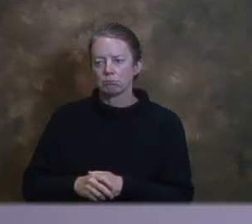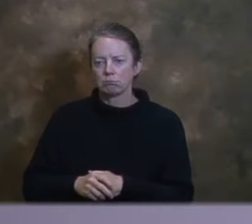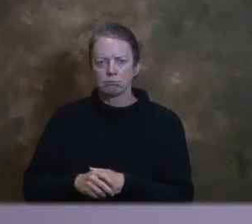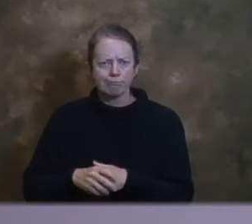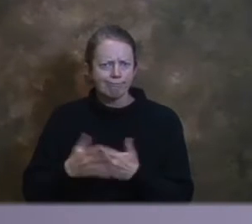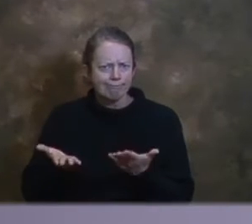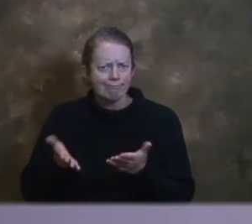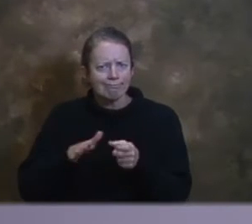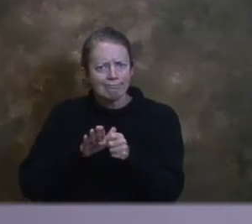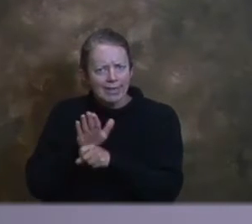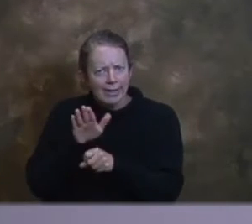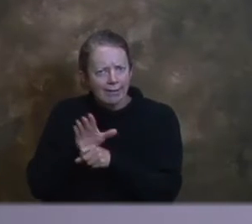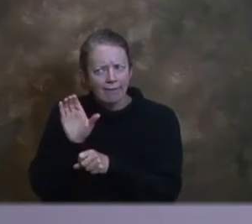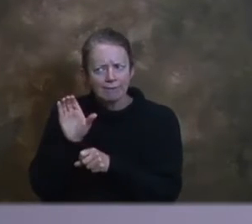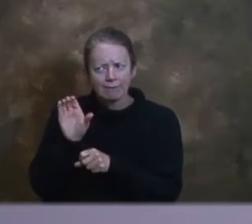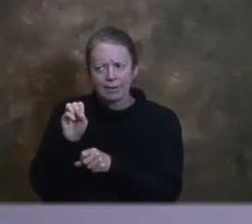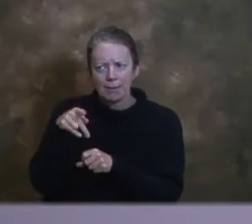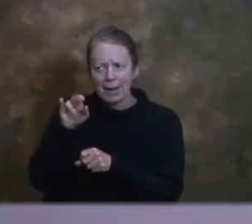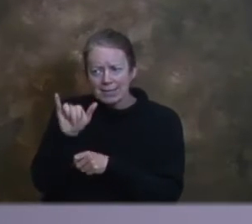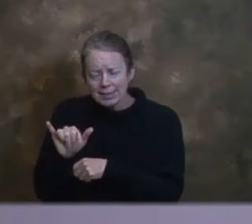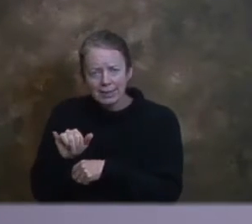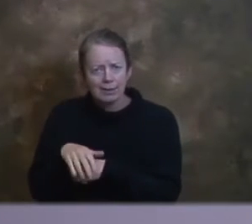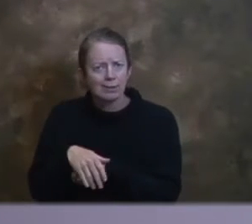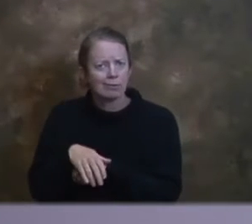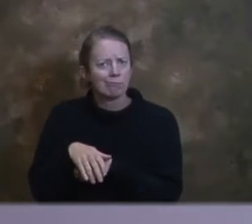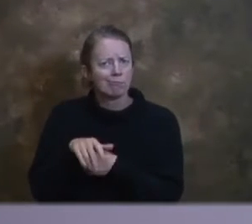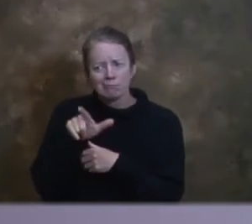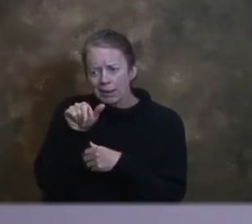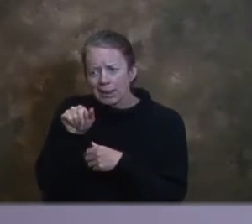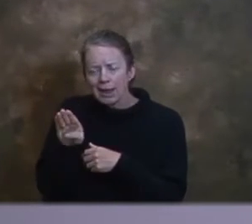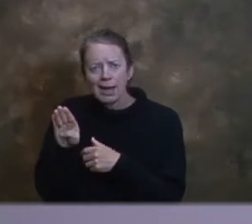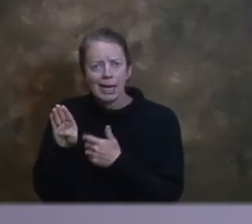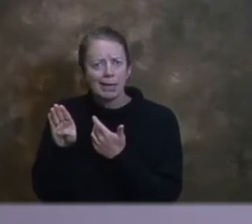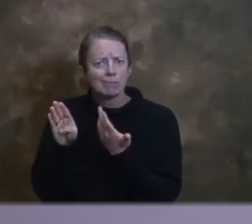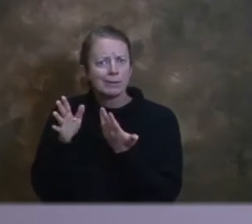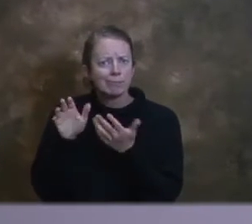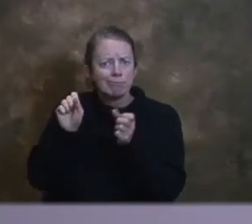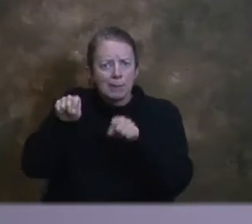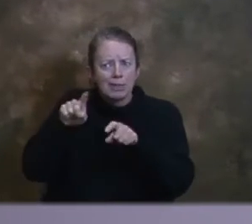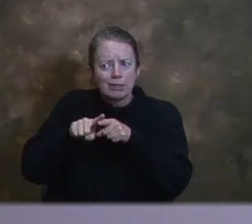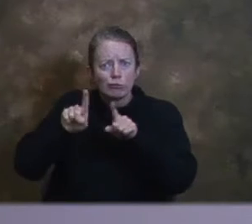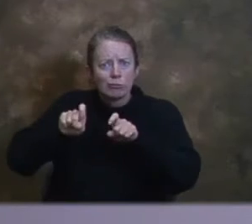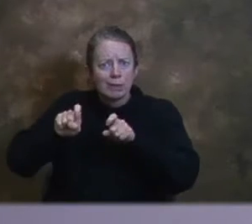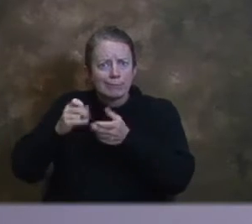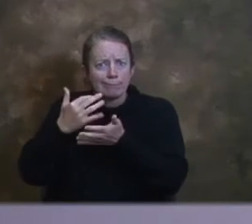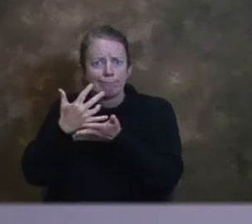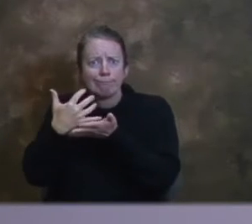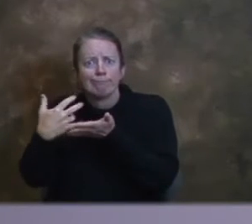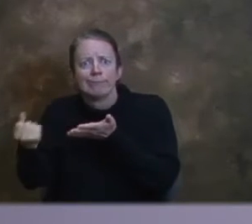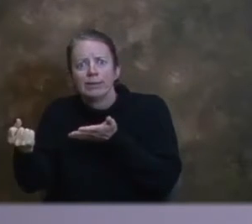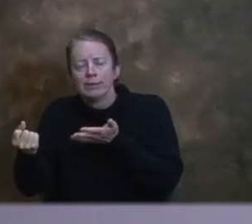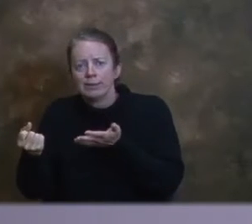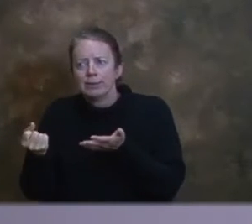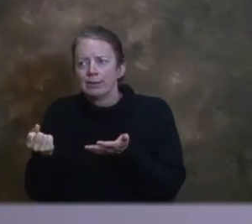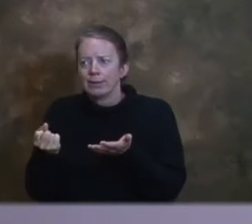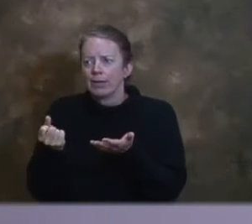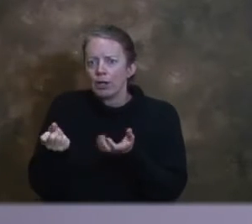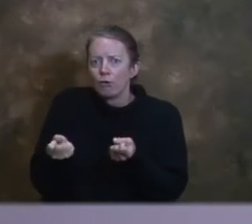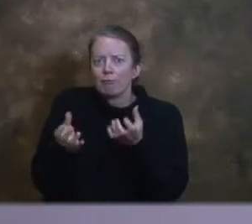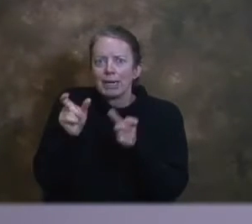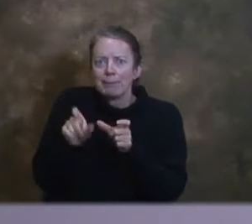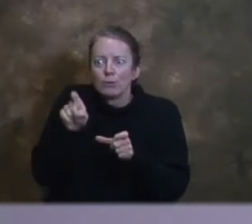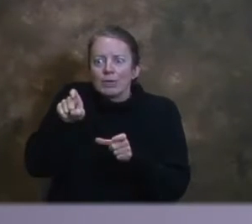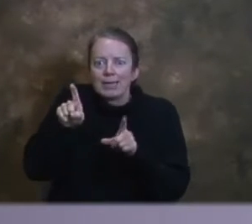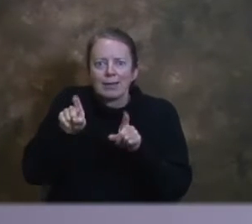enough capacity, if these labs are running out of the ability to test this many individuals. That's a